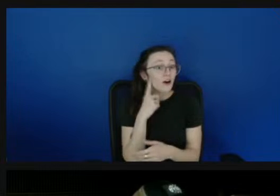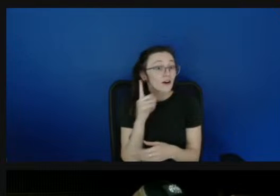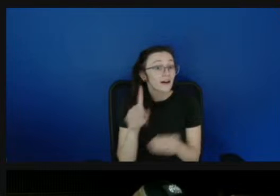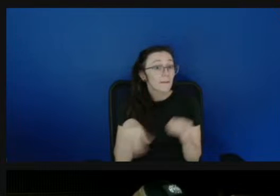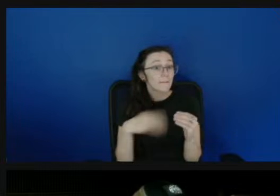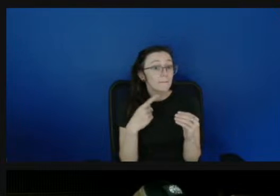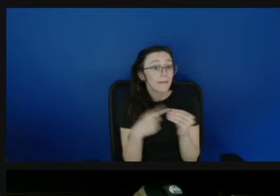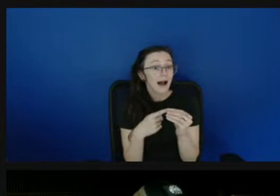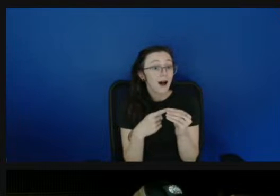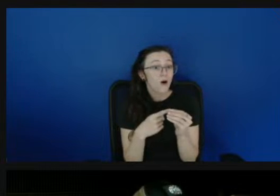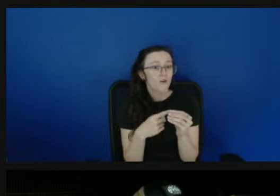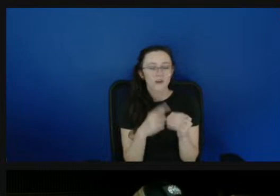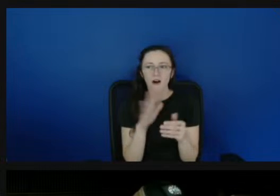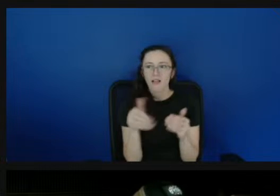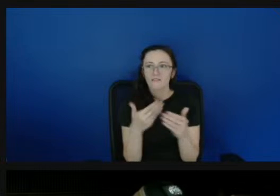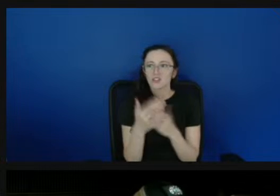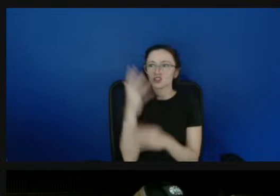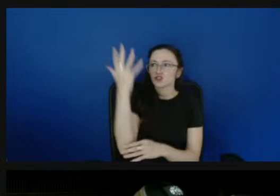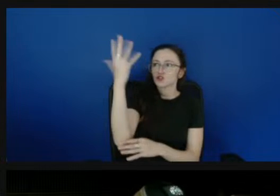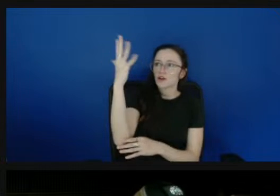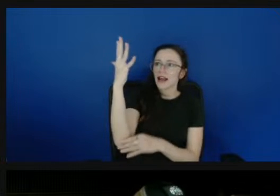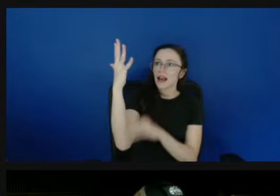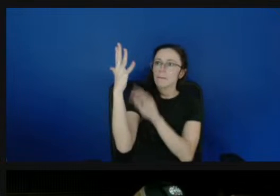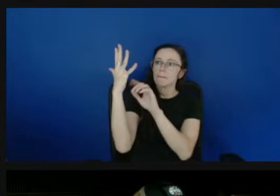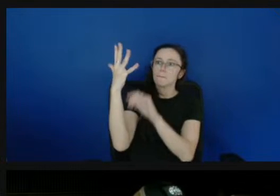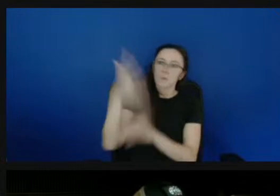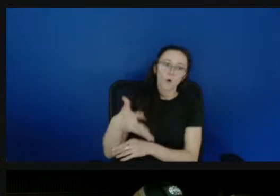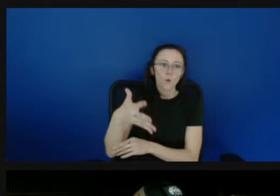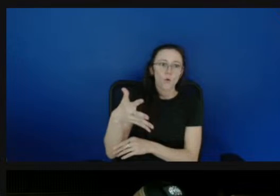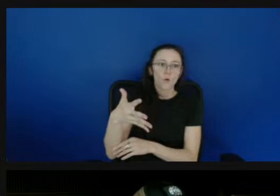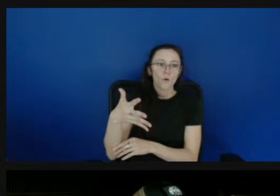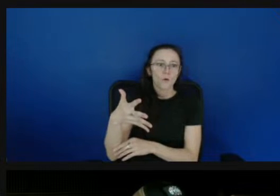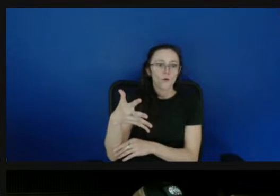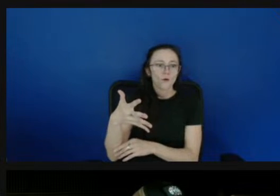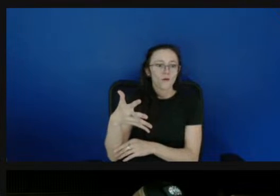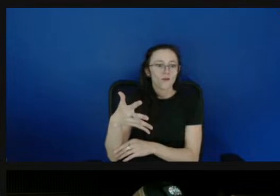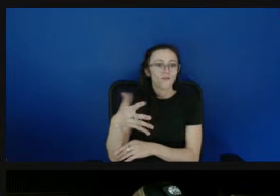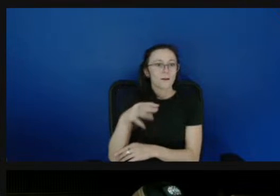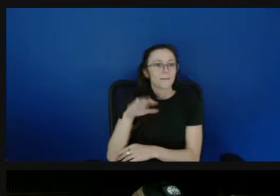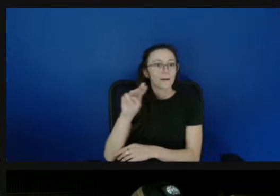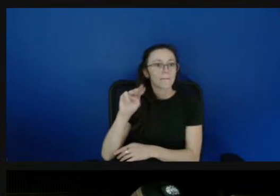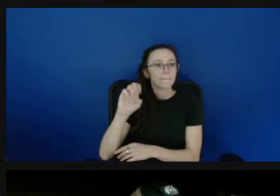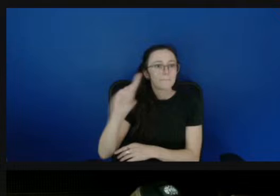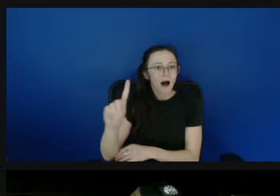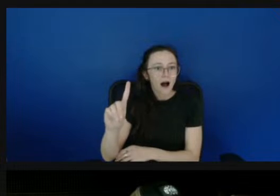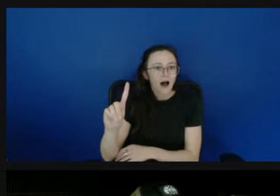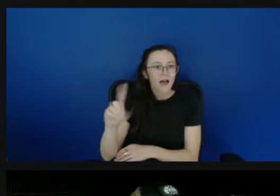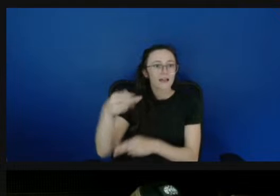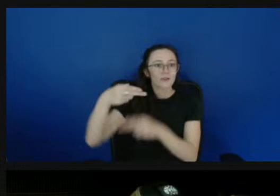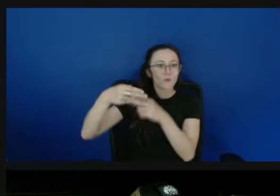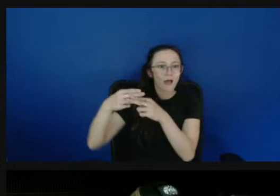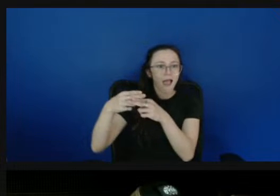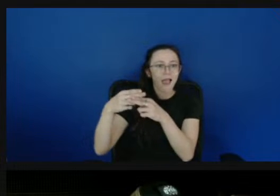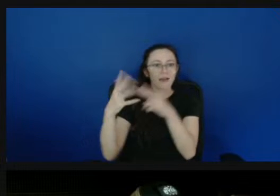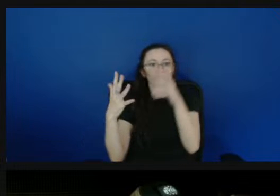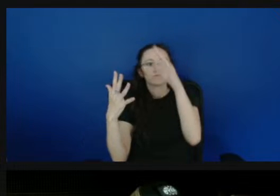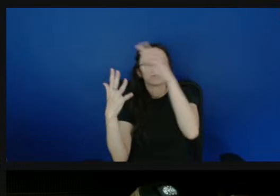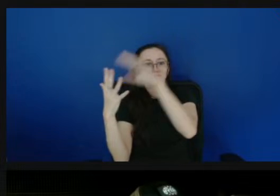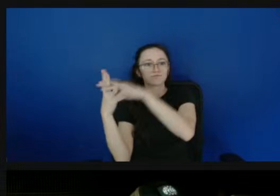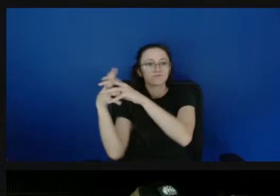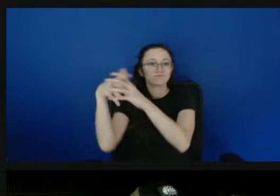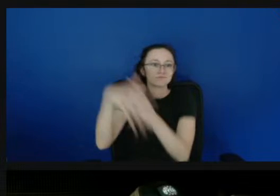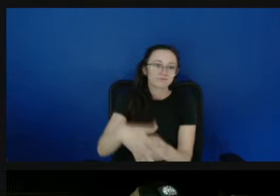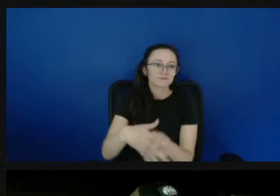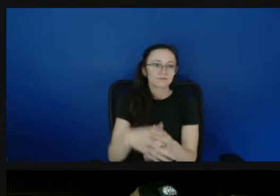of the mud before. That was really cool. The details of finding the